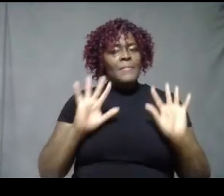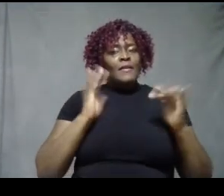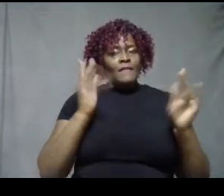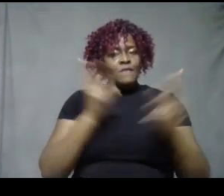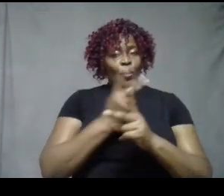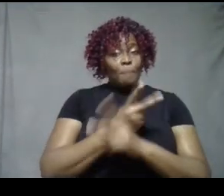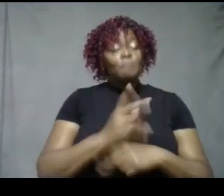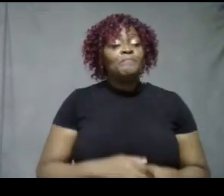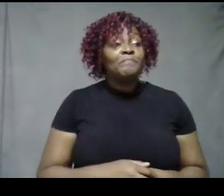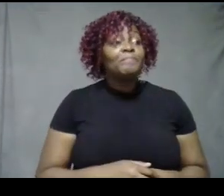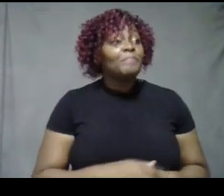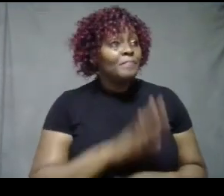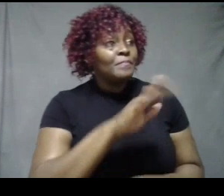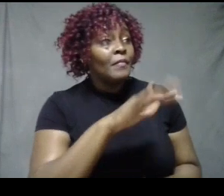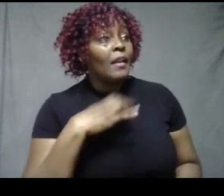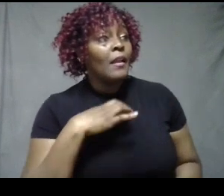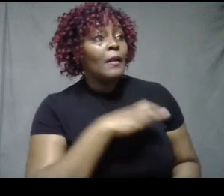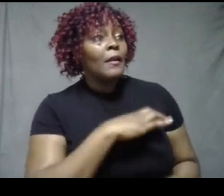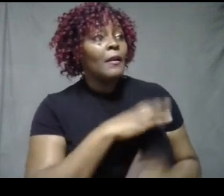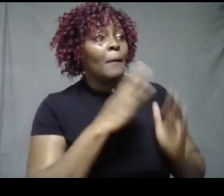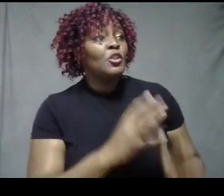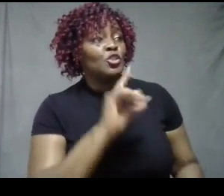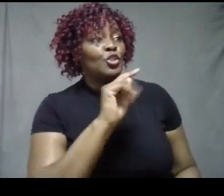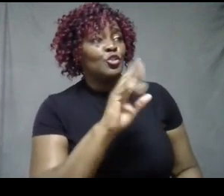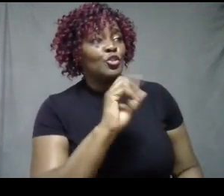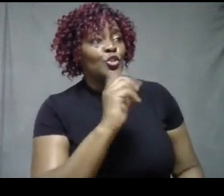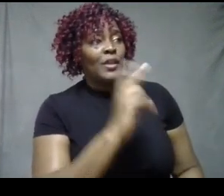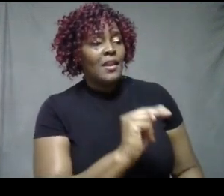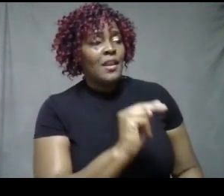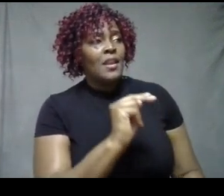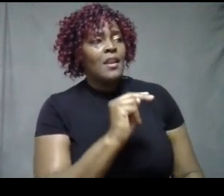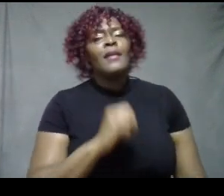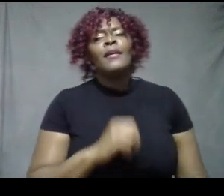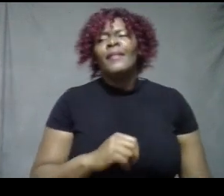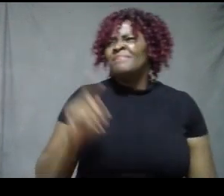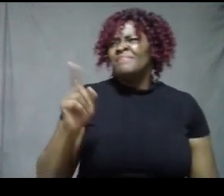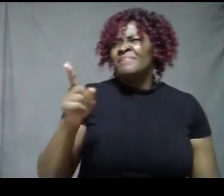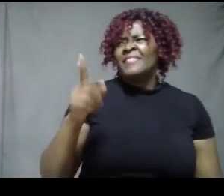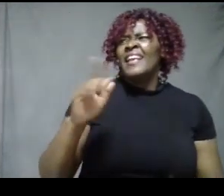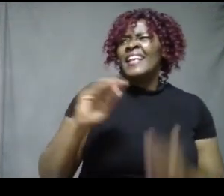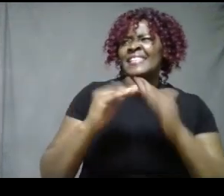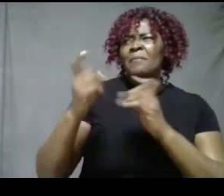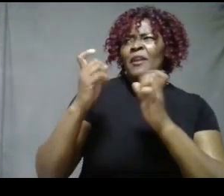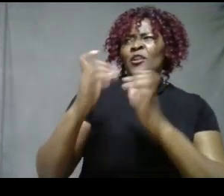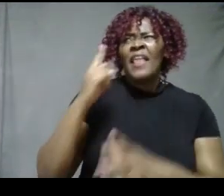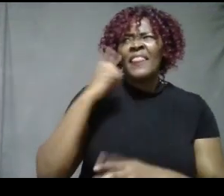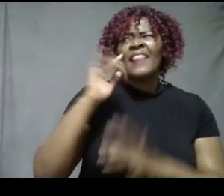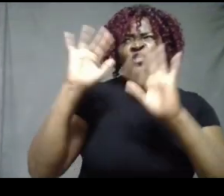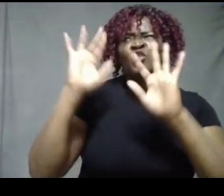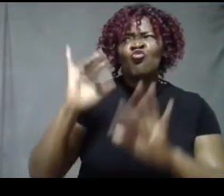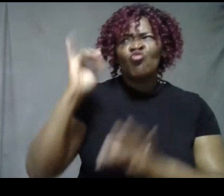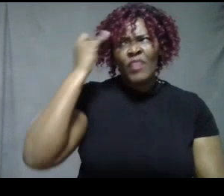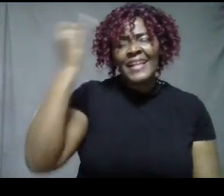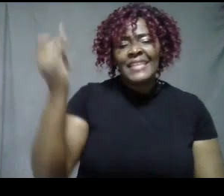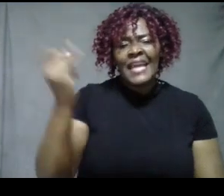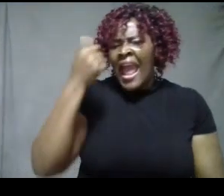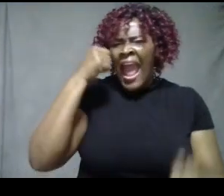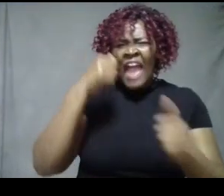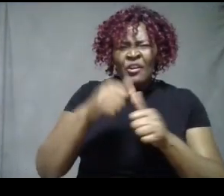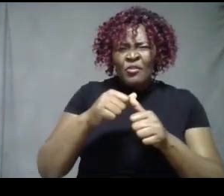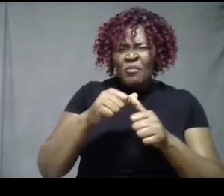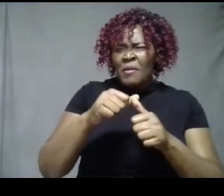Turkin. Nope, City Manager, I think that's a great idea. I don't remember what paperwork I